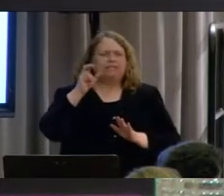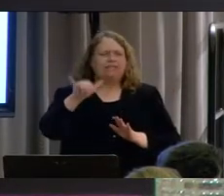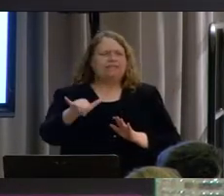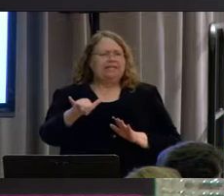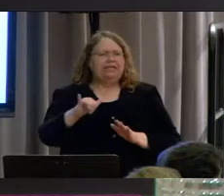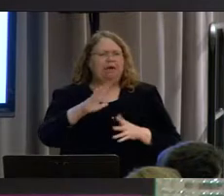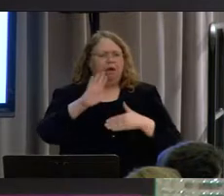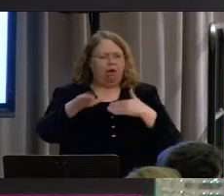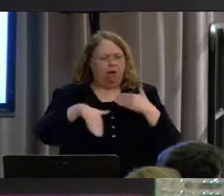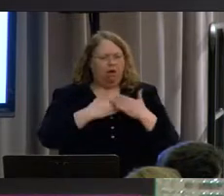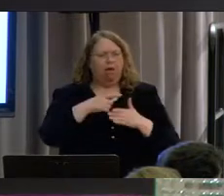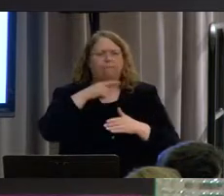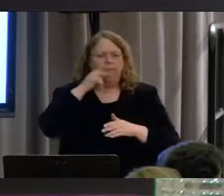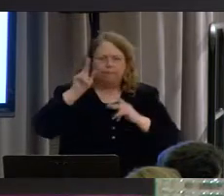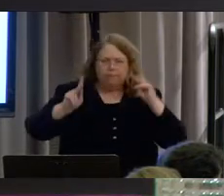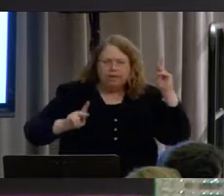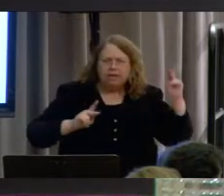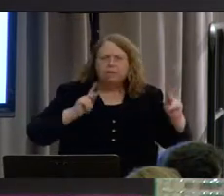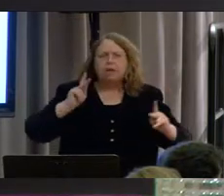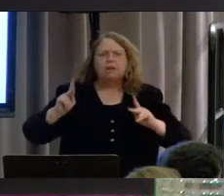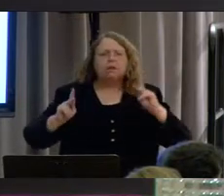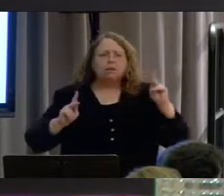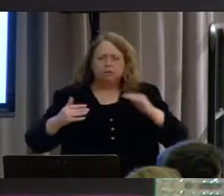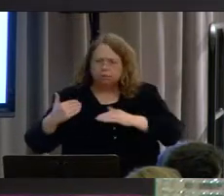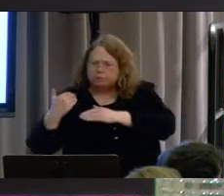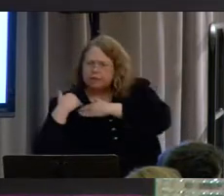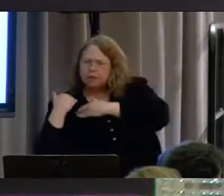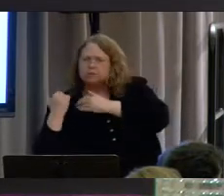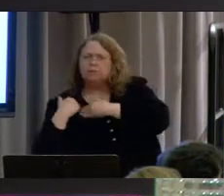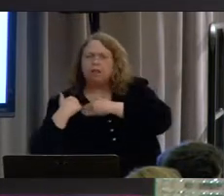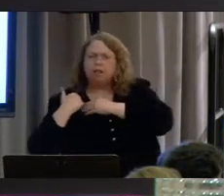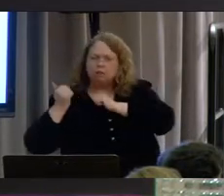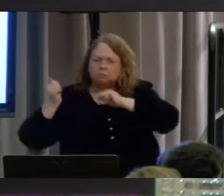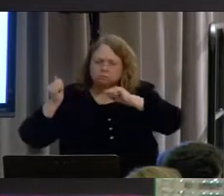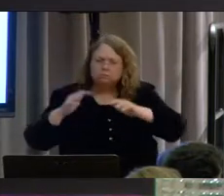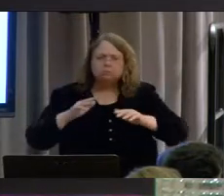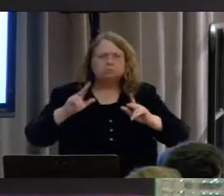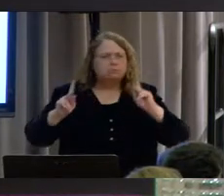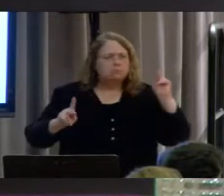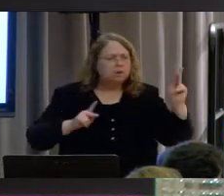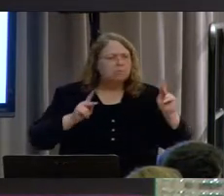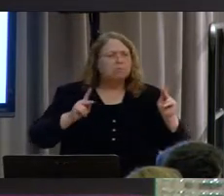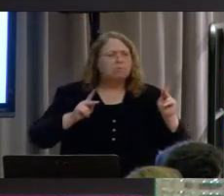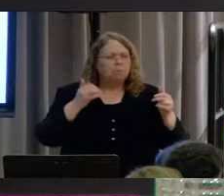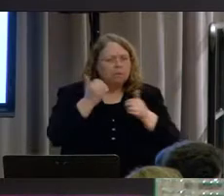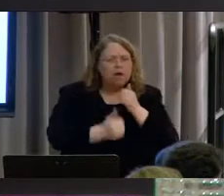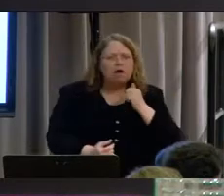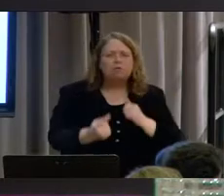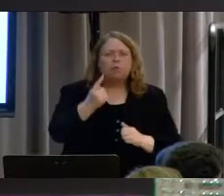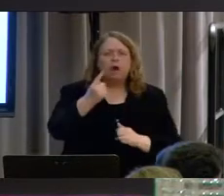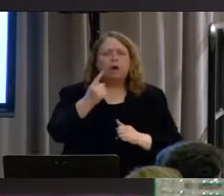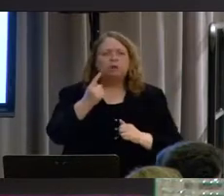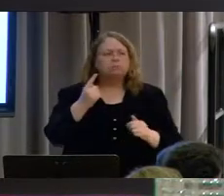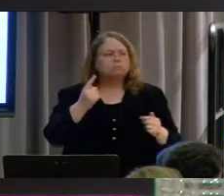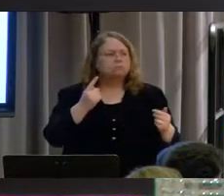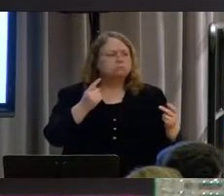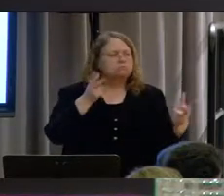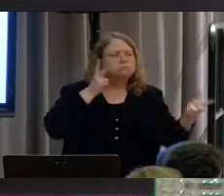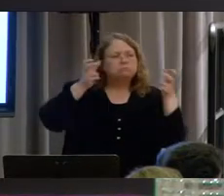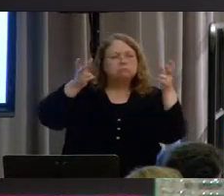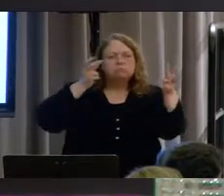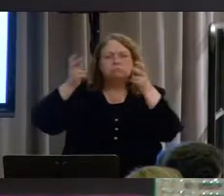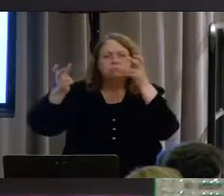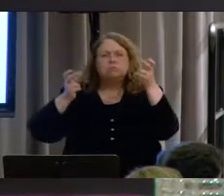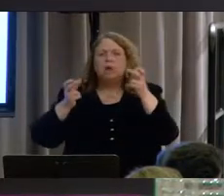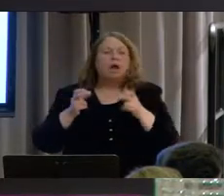all public officials, people accountable in a time when everybody can hear what they had to say, unlike the